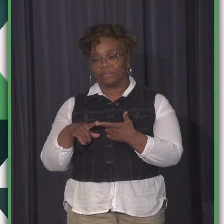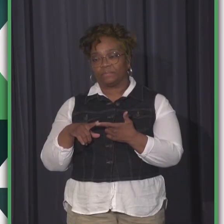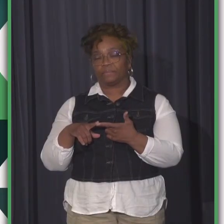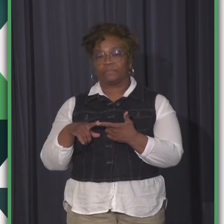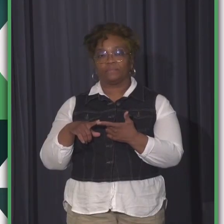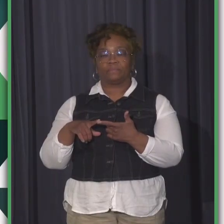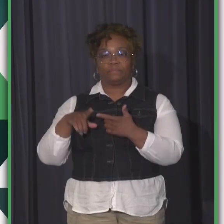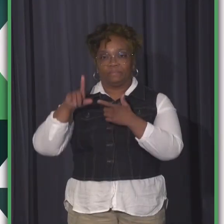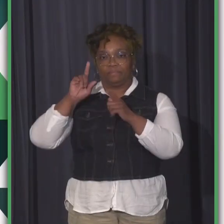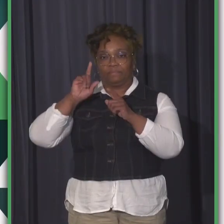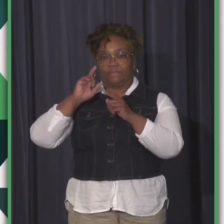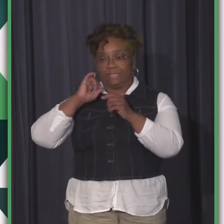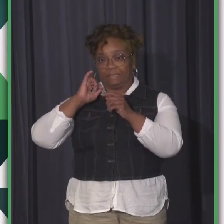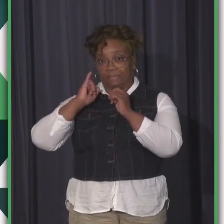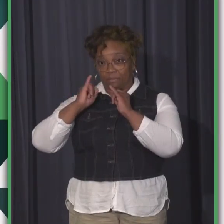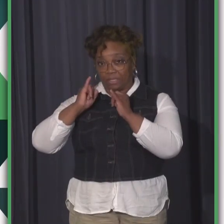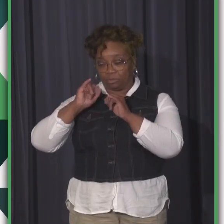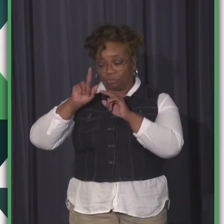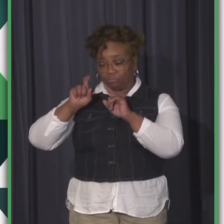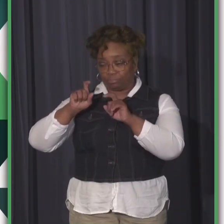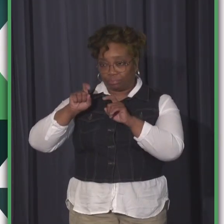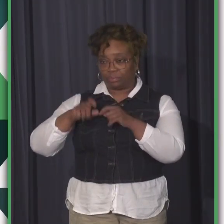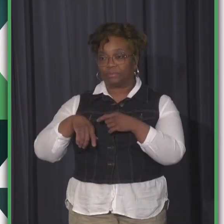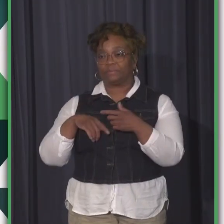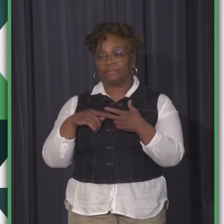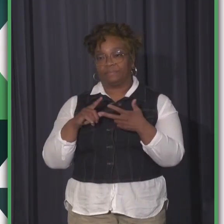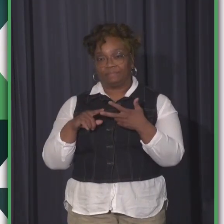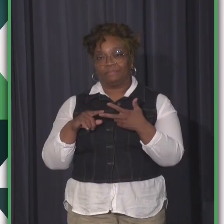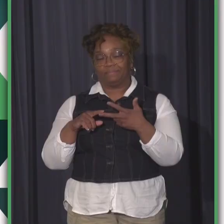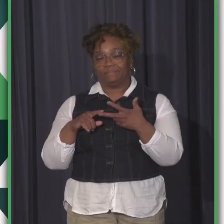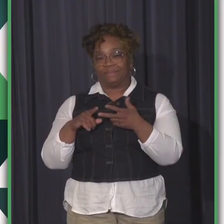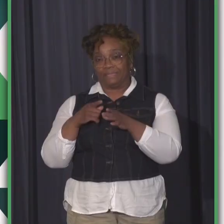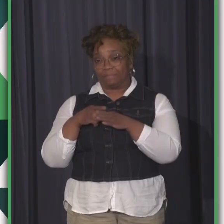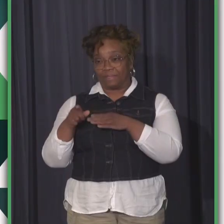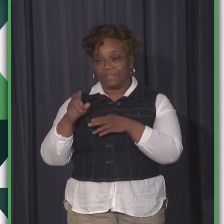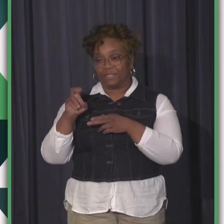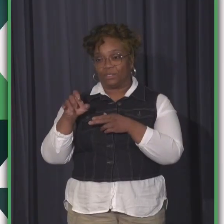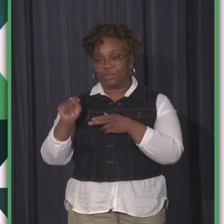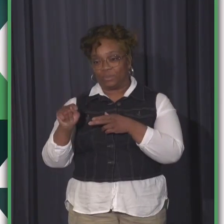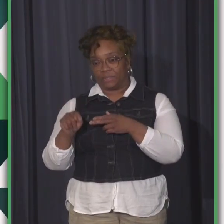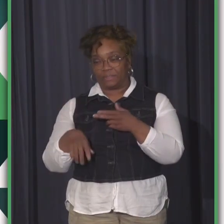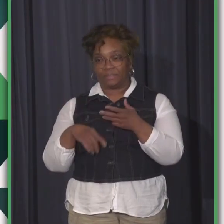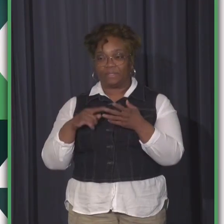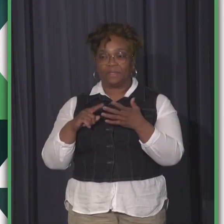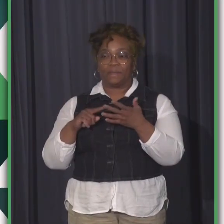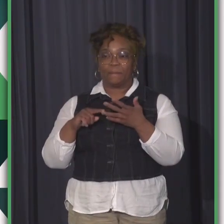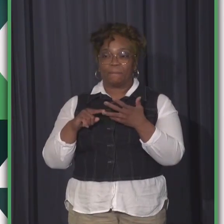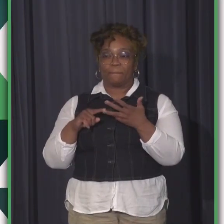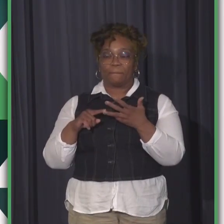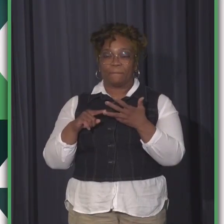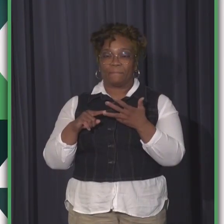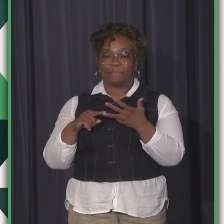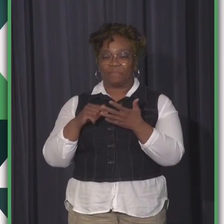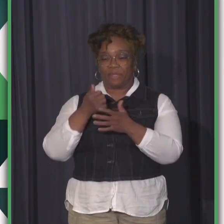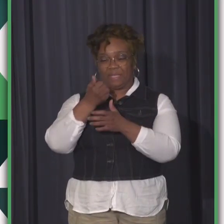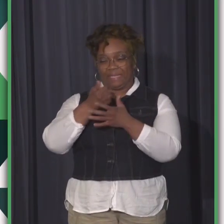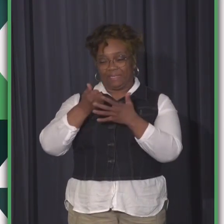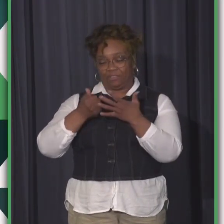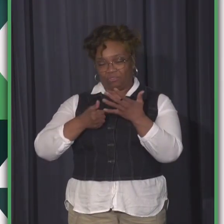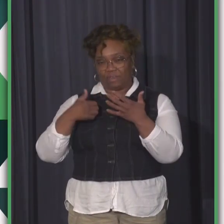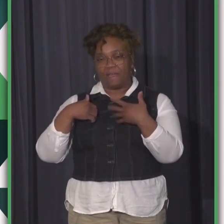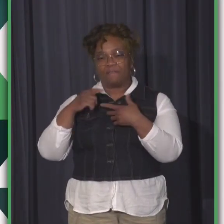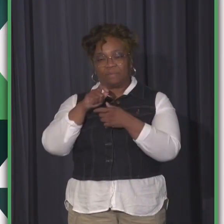interrogations. We have different categories of what we're looking for. Specialized units. We'll do a certain, so each one has a certain